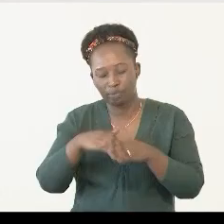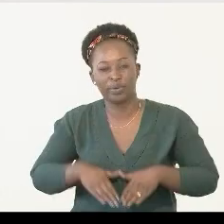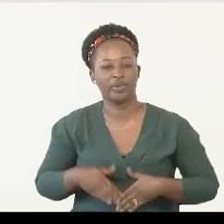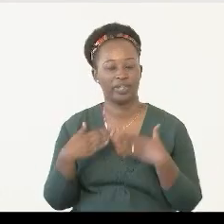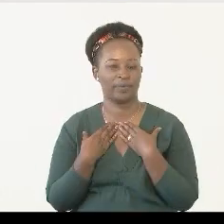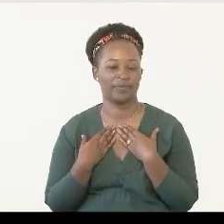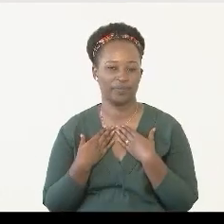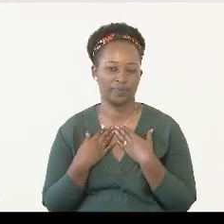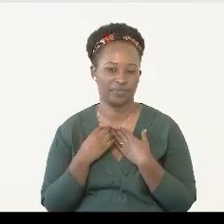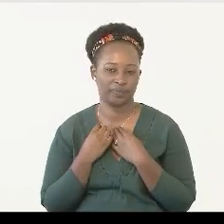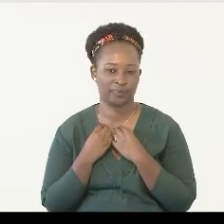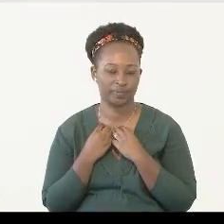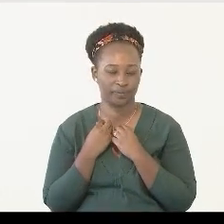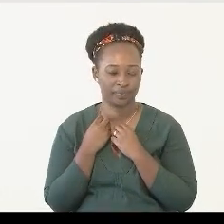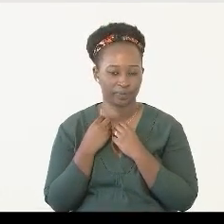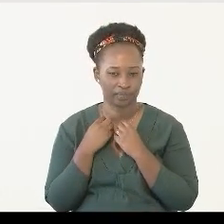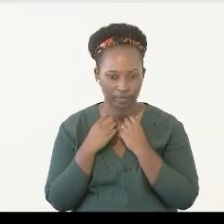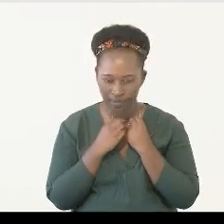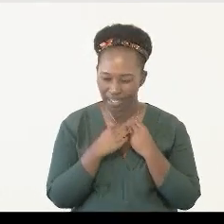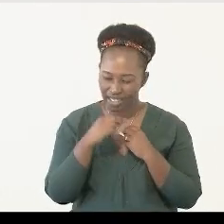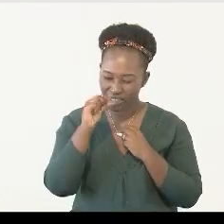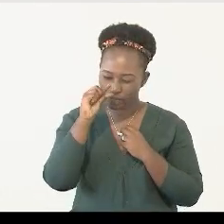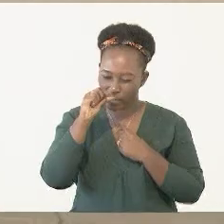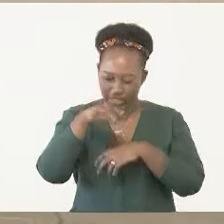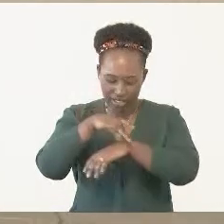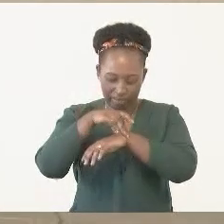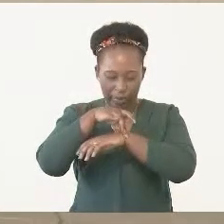body? The smallest bone is,